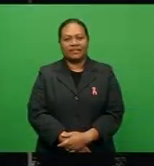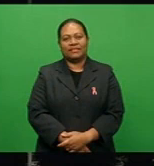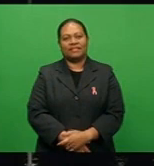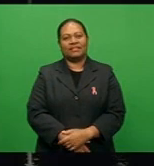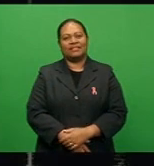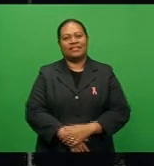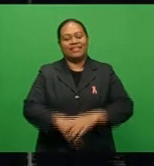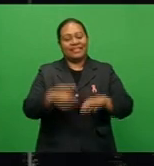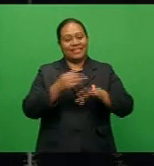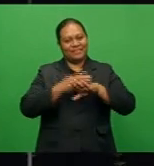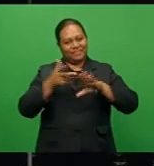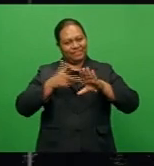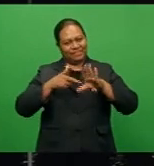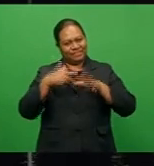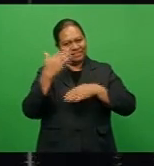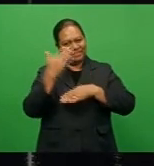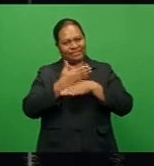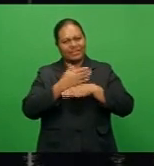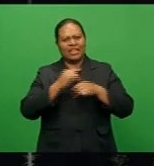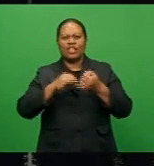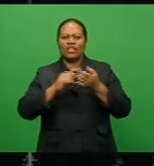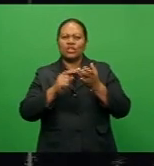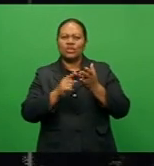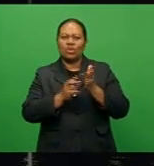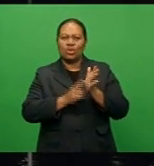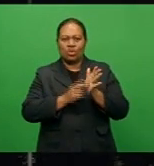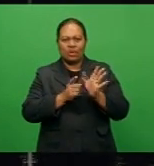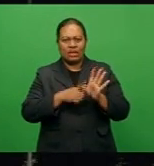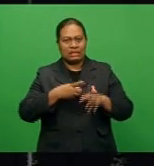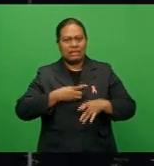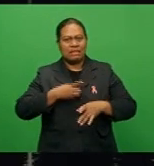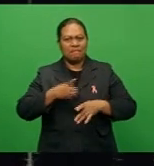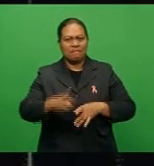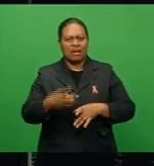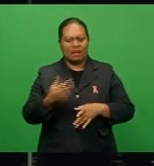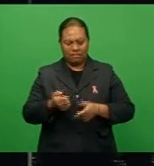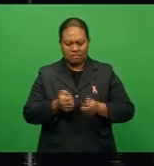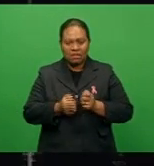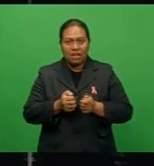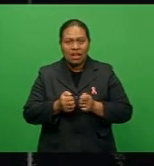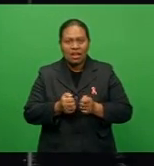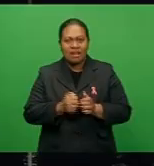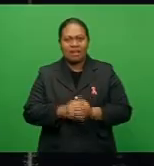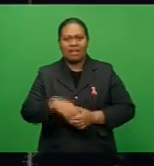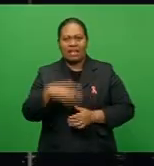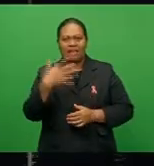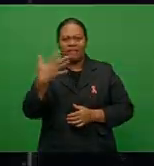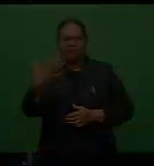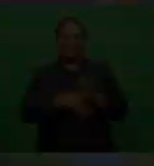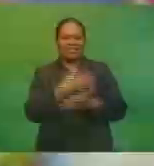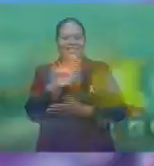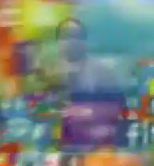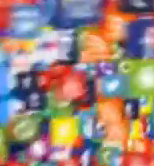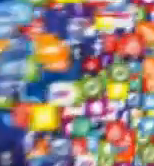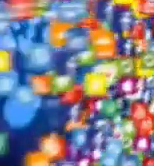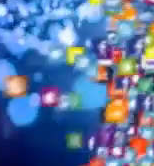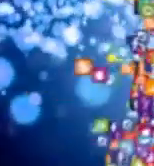In new media tonight, Sony is seeing very considerable demand for its PlayStation 5 console via pre-orders, its gaming chief